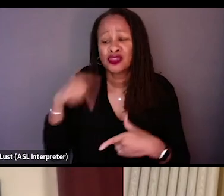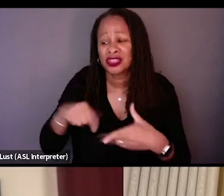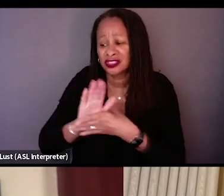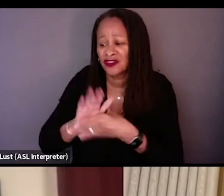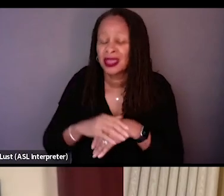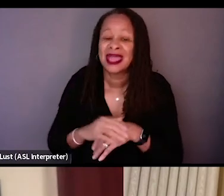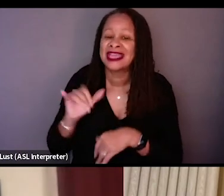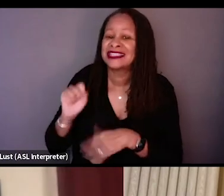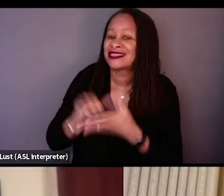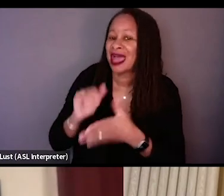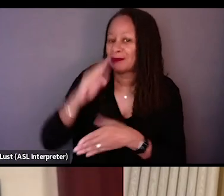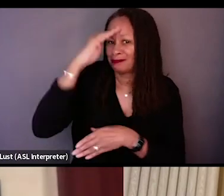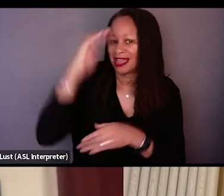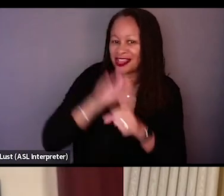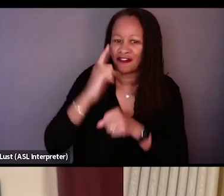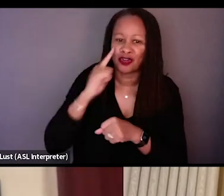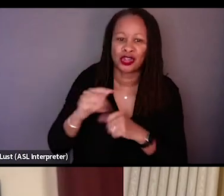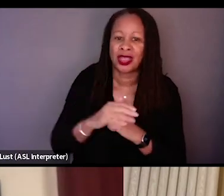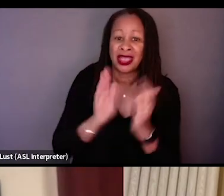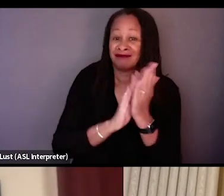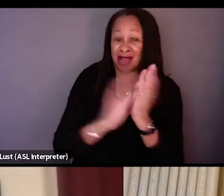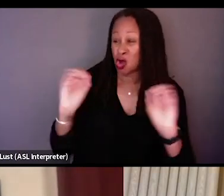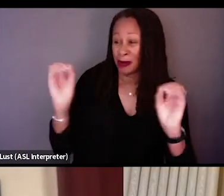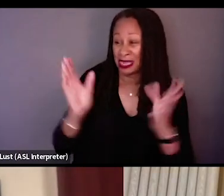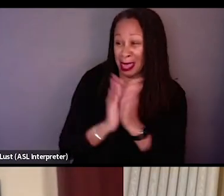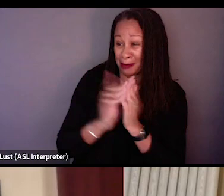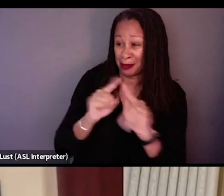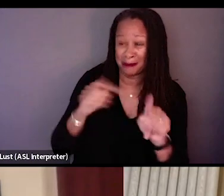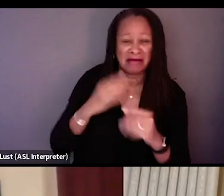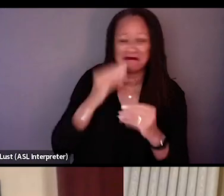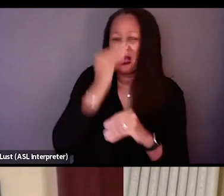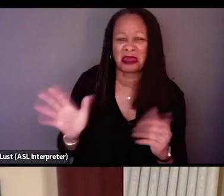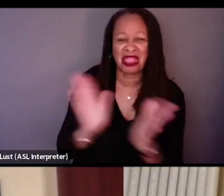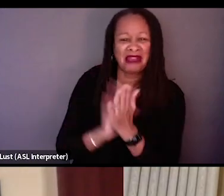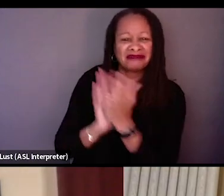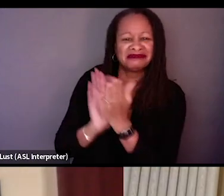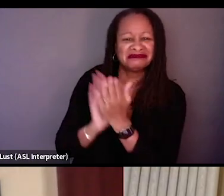Is that Black enough for you? Elvis Mitchell. There's nobody clapping but me, but I don't care.